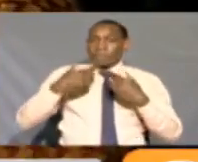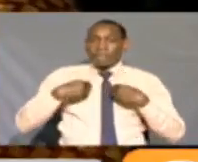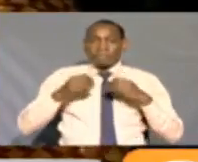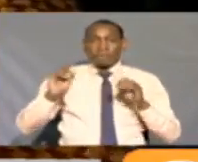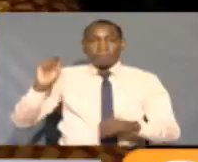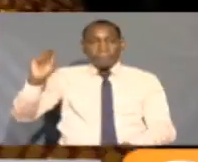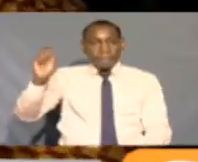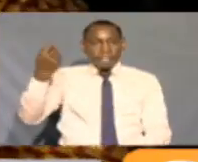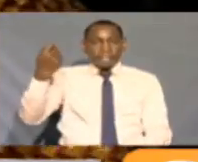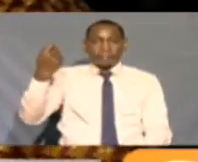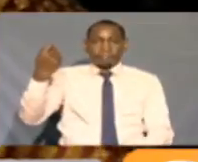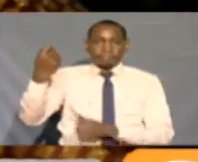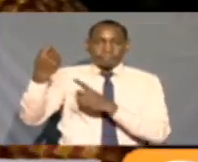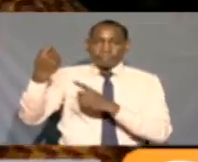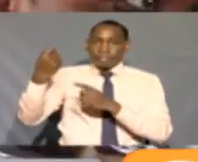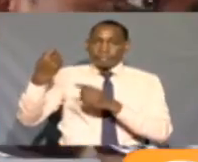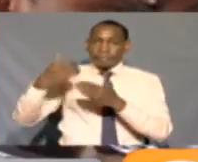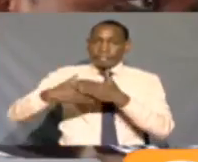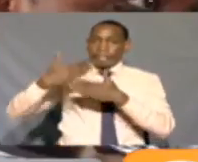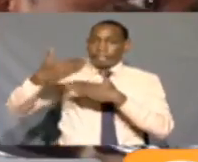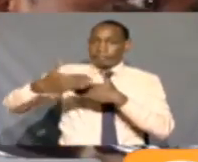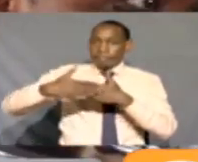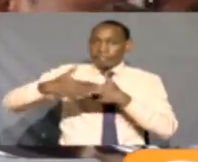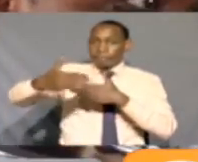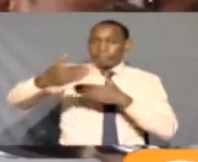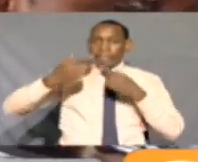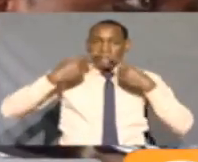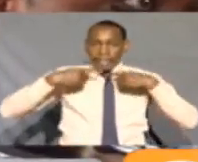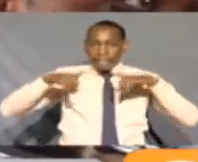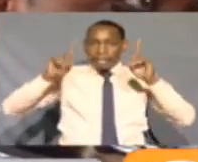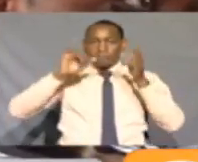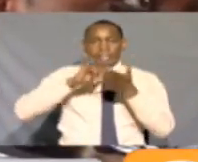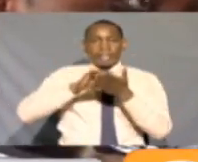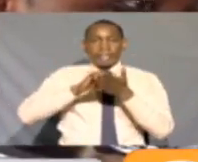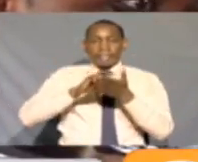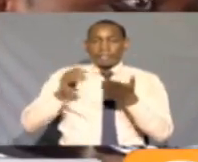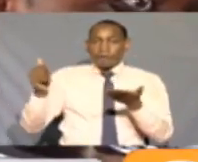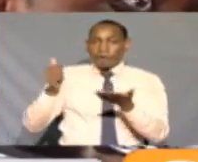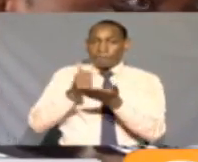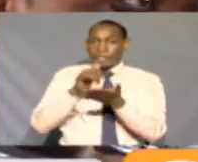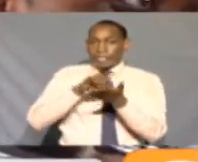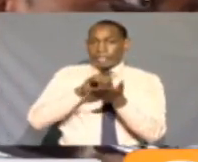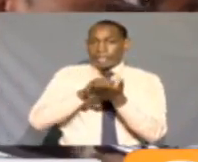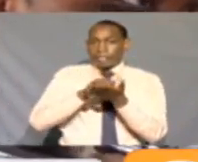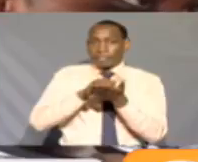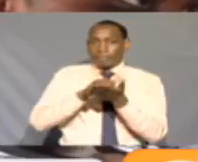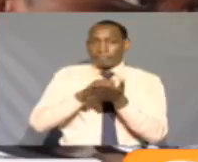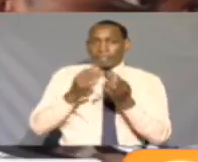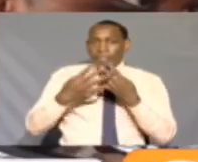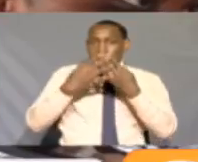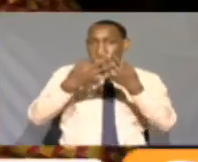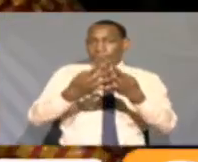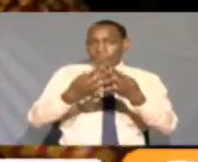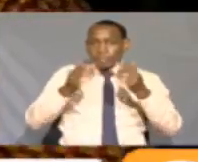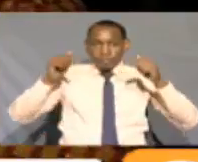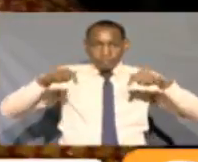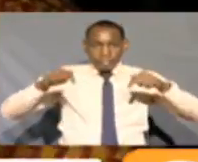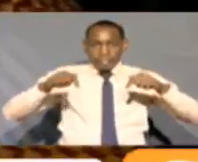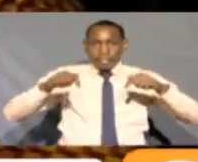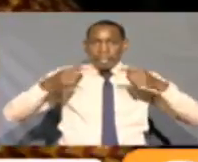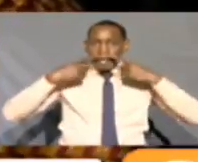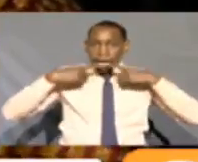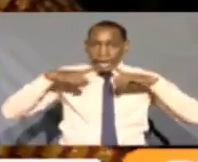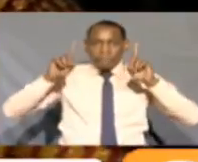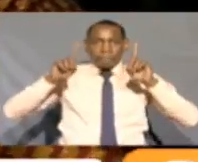president within the next few days but to simply declare that the officers that have been prosecuted today in